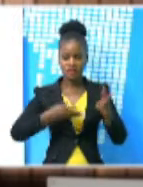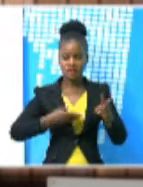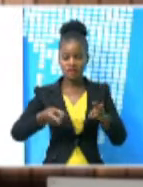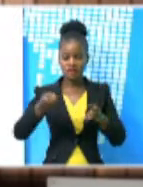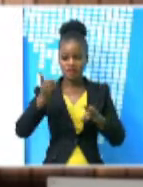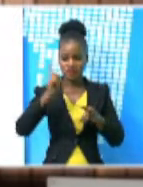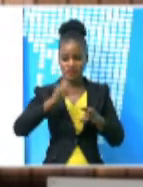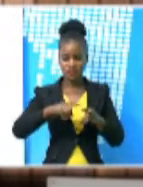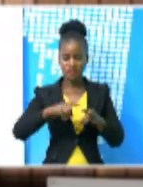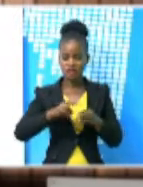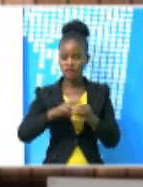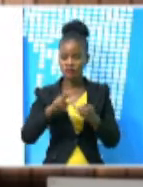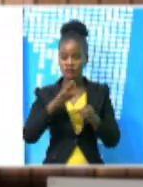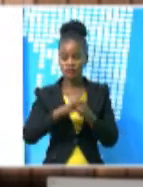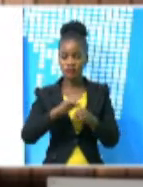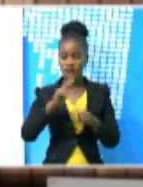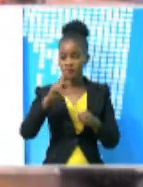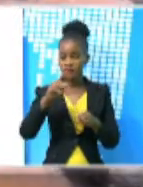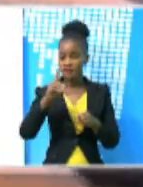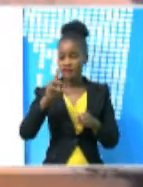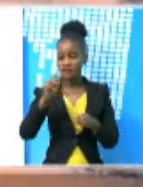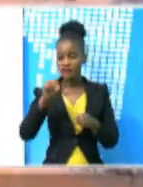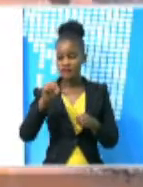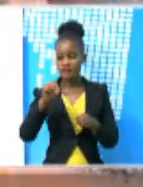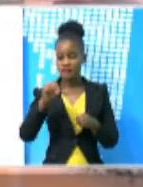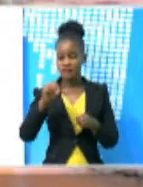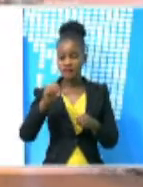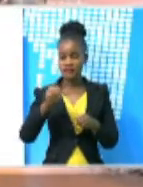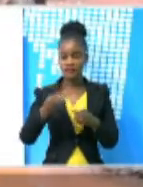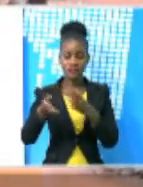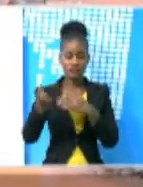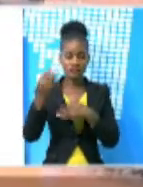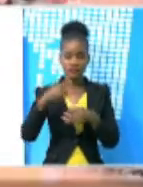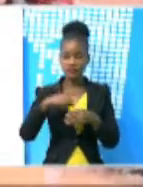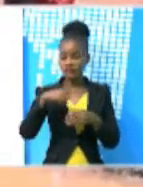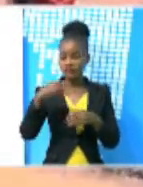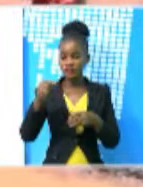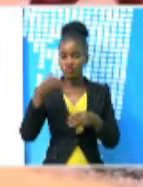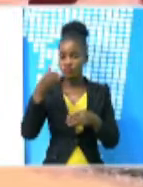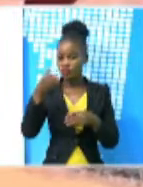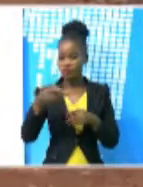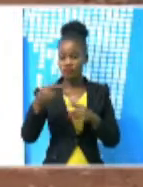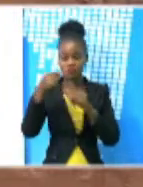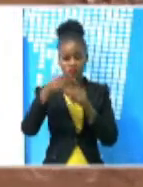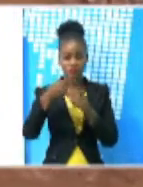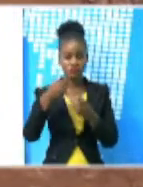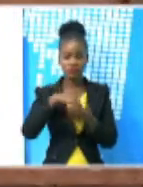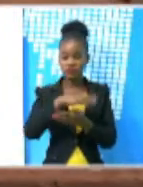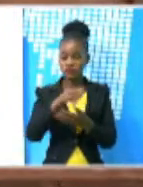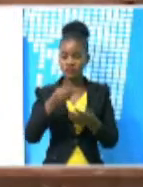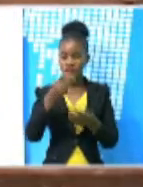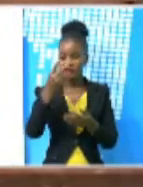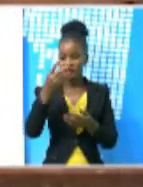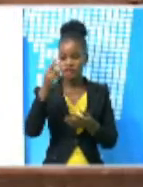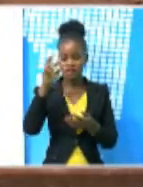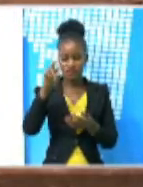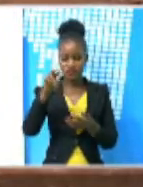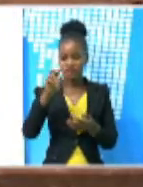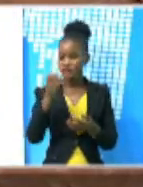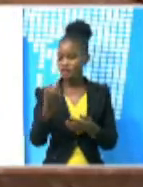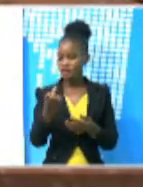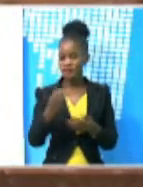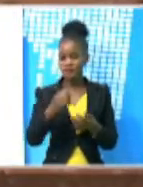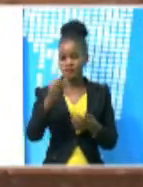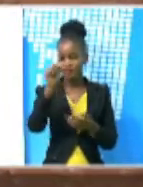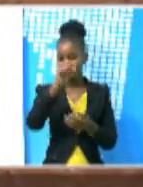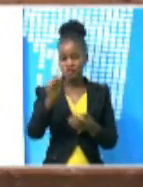generated using the PDM money. Last month, government tabled a loan request of 2.26 trillion shillings